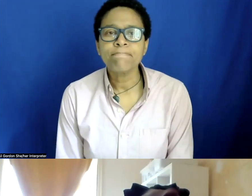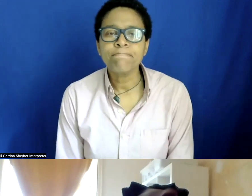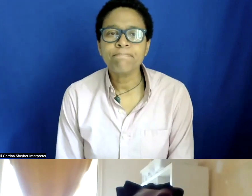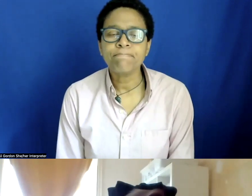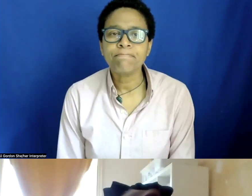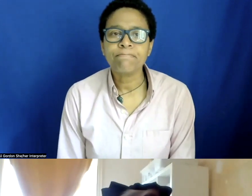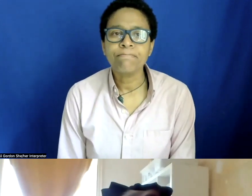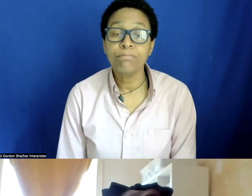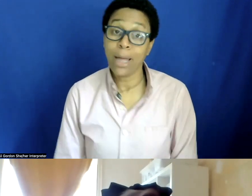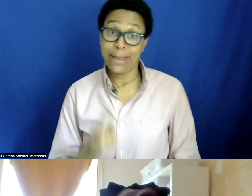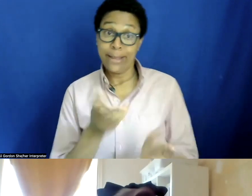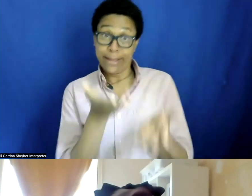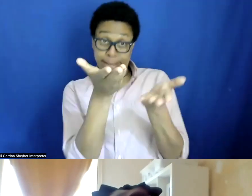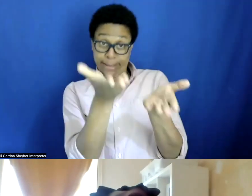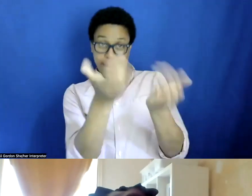if there we go.